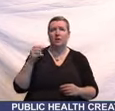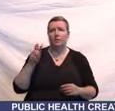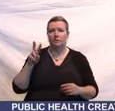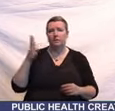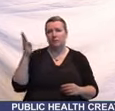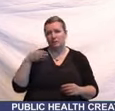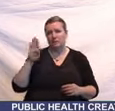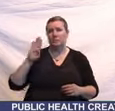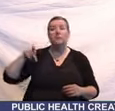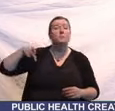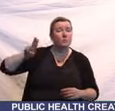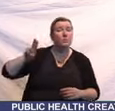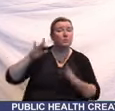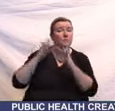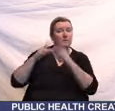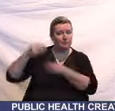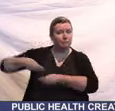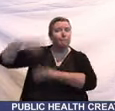nj.gov/BPU,